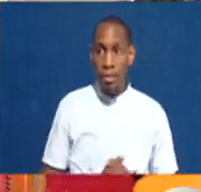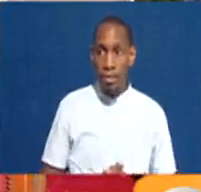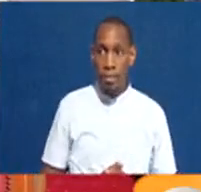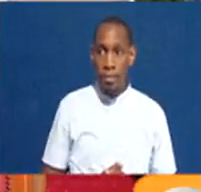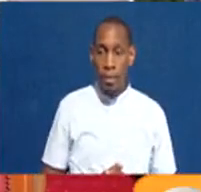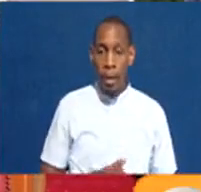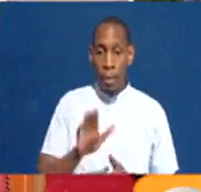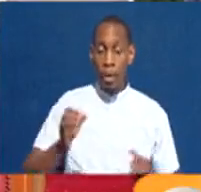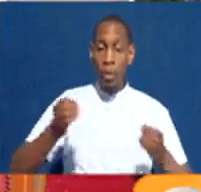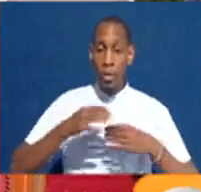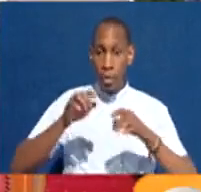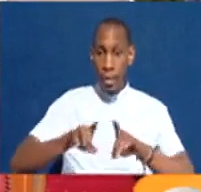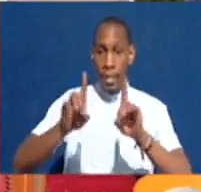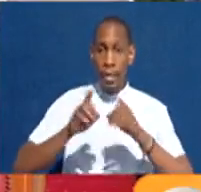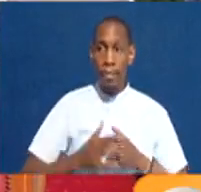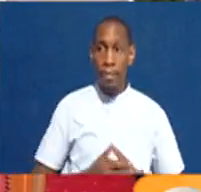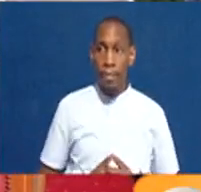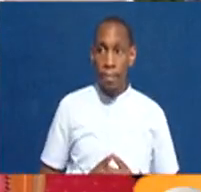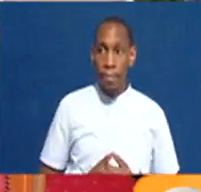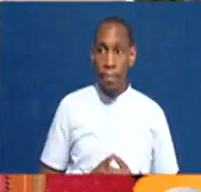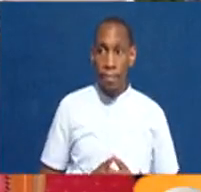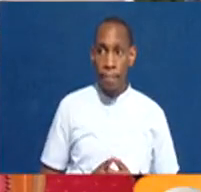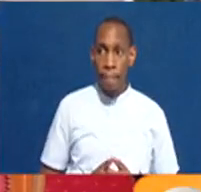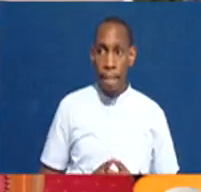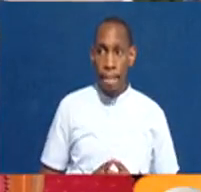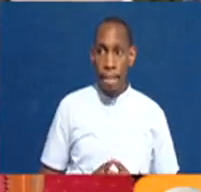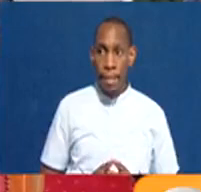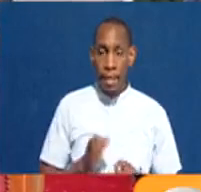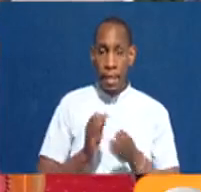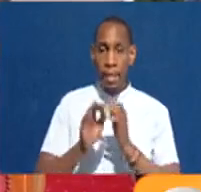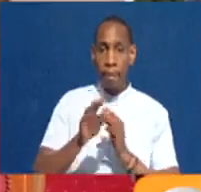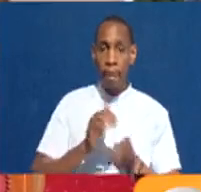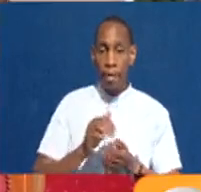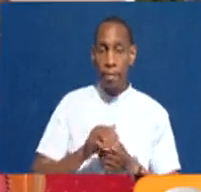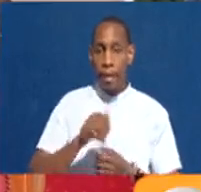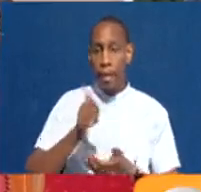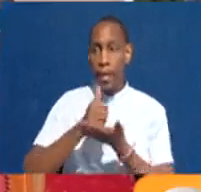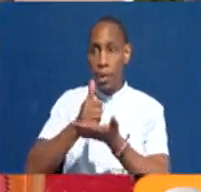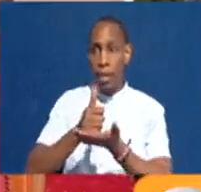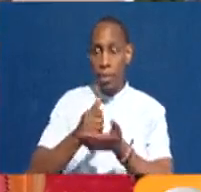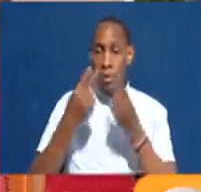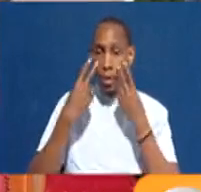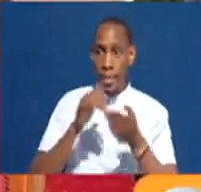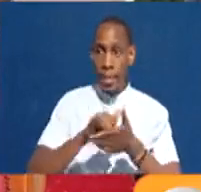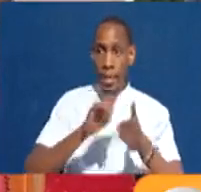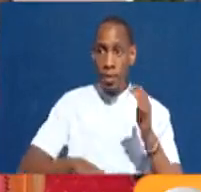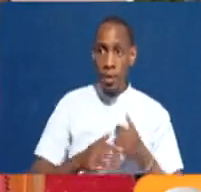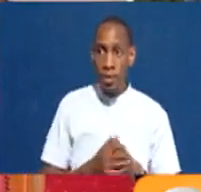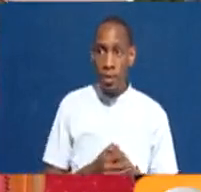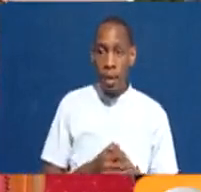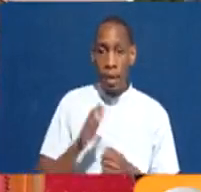tumekuja. Na nimeambia wale wanachukua pesa kwa jina langu, kama wao wanakusaidia, utaona kwamba